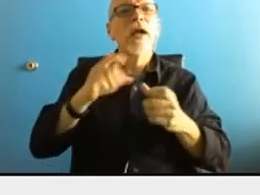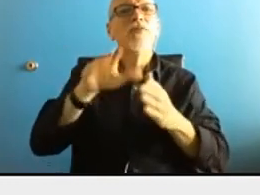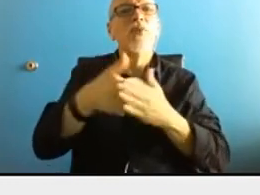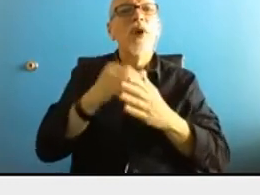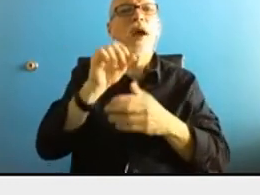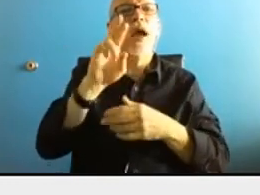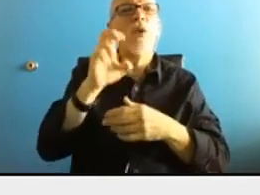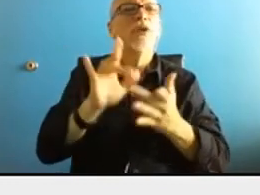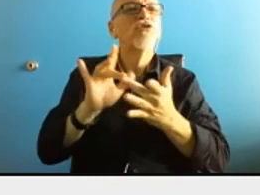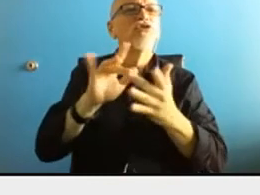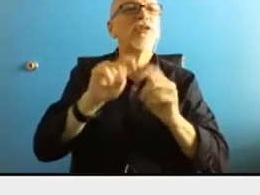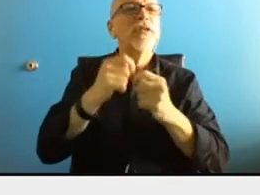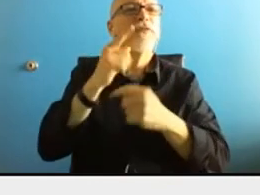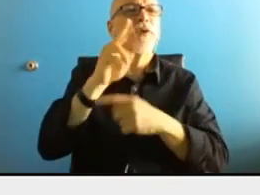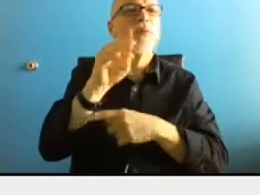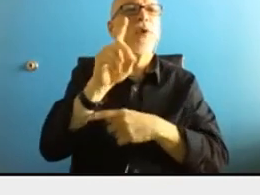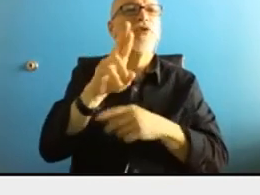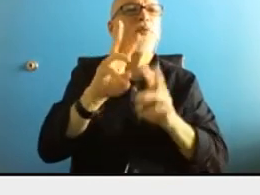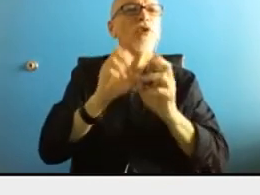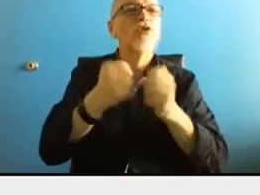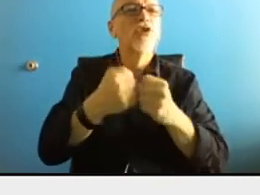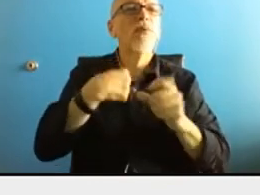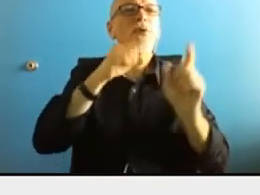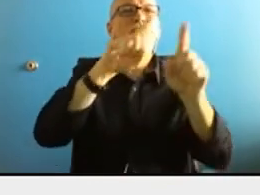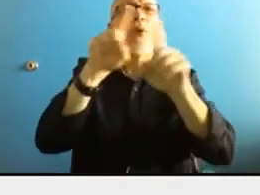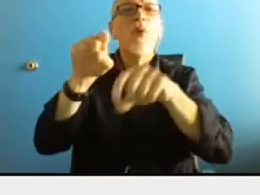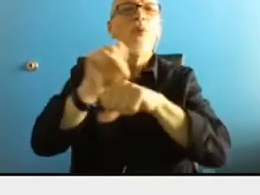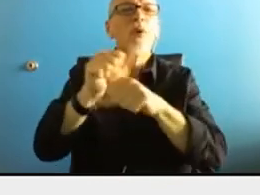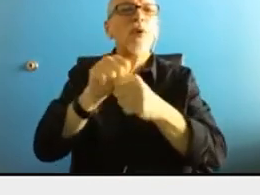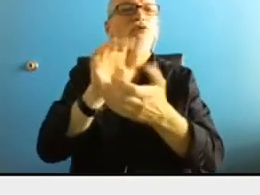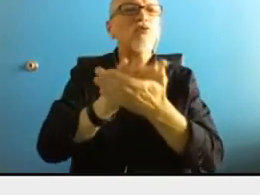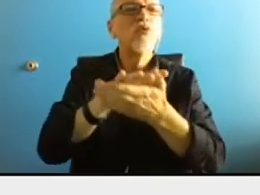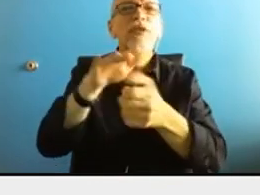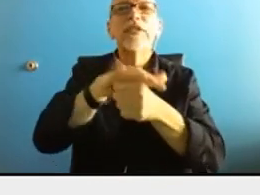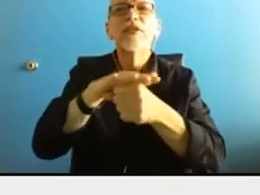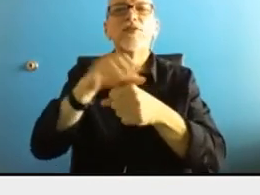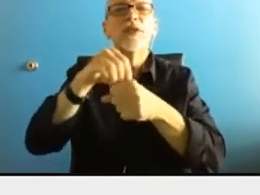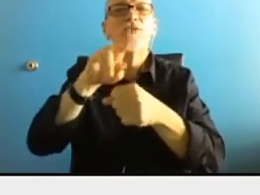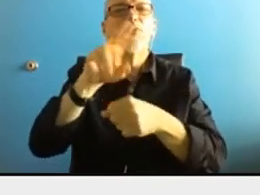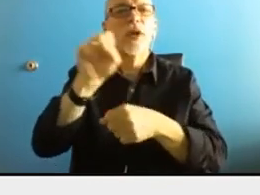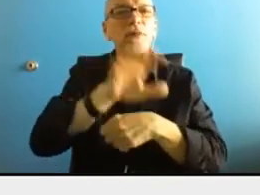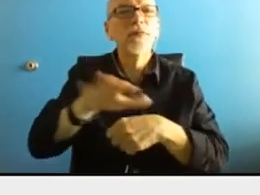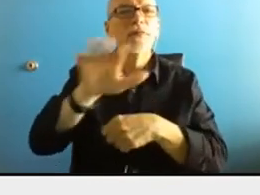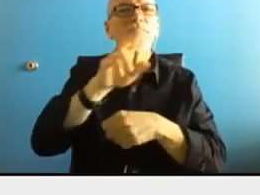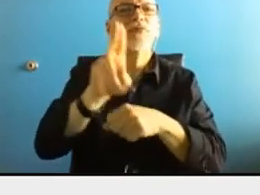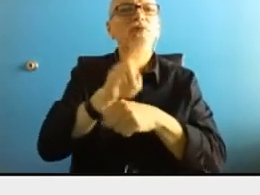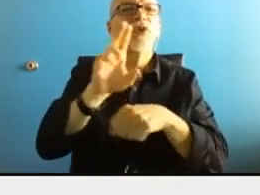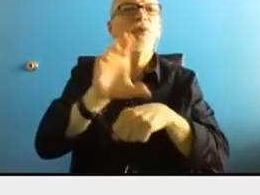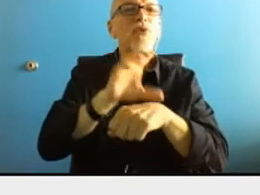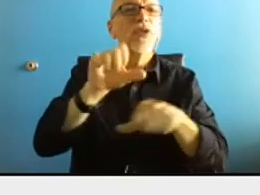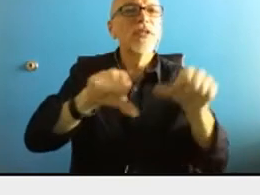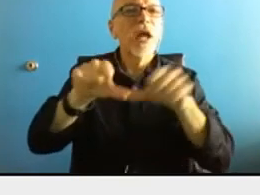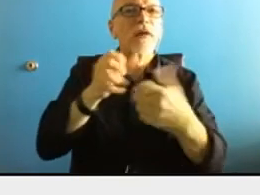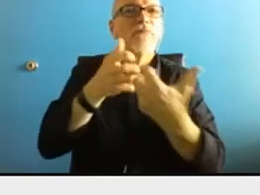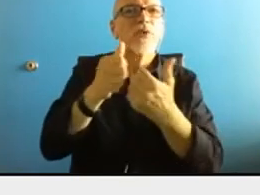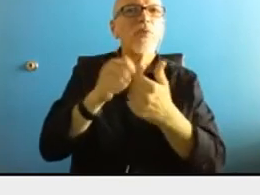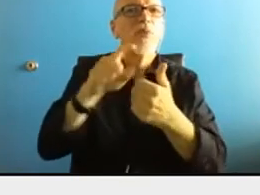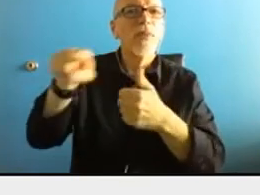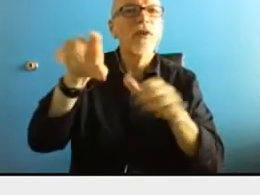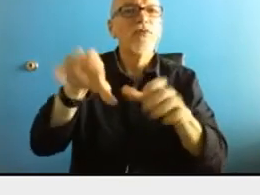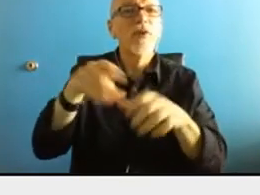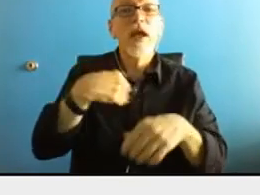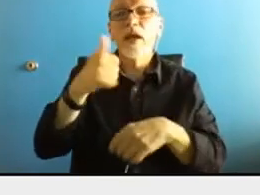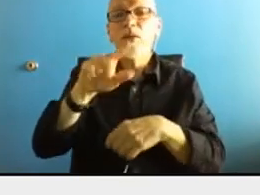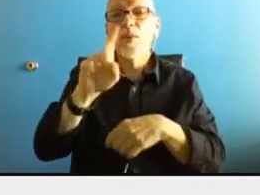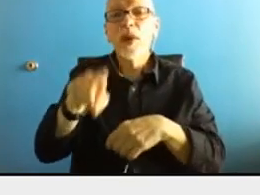for Wonder Workshop. Our job is to go in and work with schools and districts throughout the country, incorporating computer science into what they're doing. So if you have questions, I